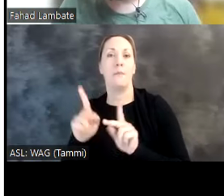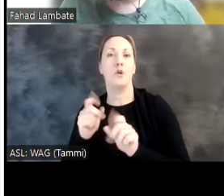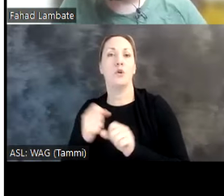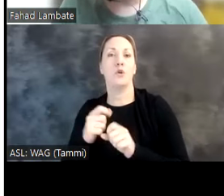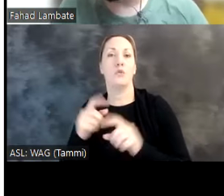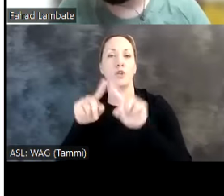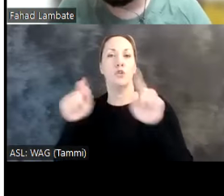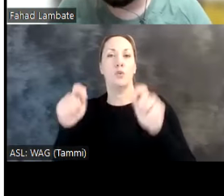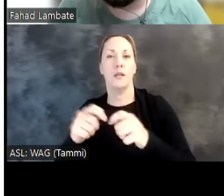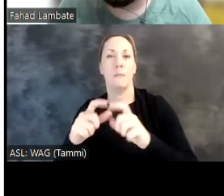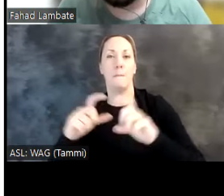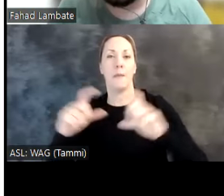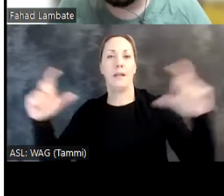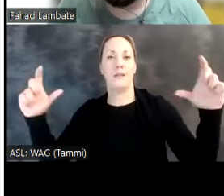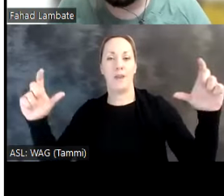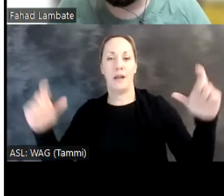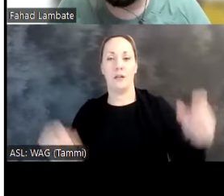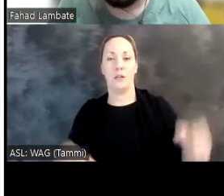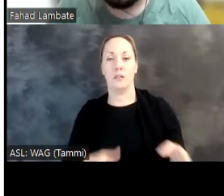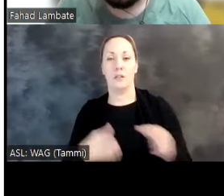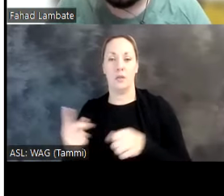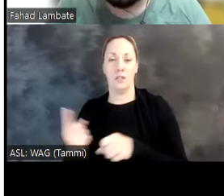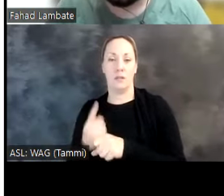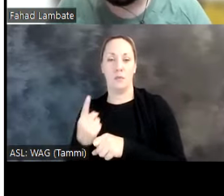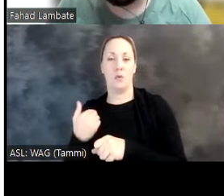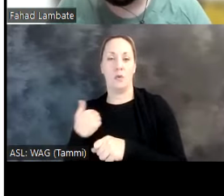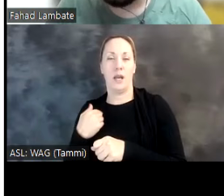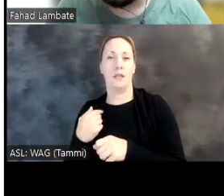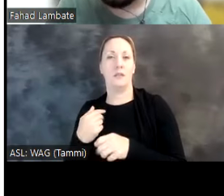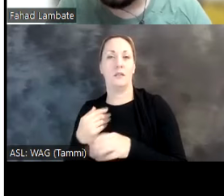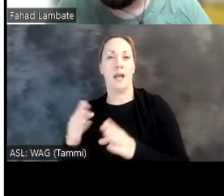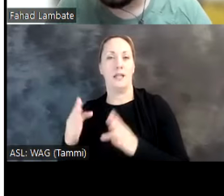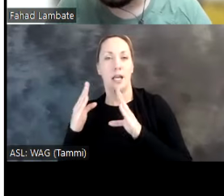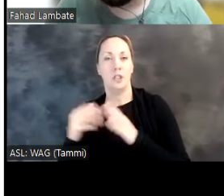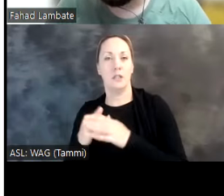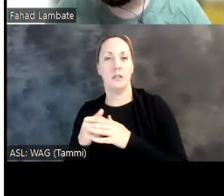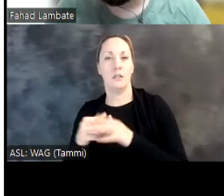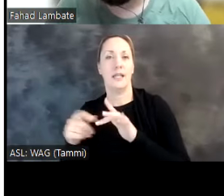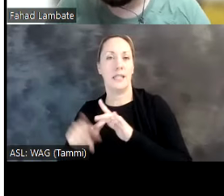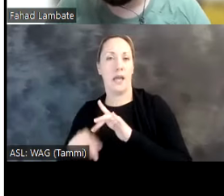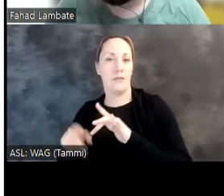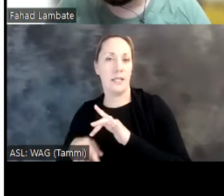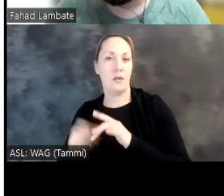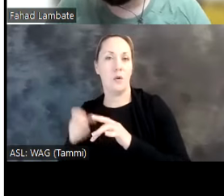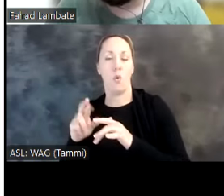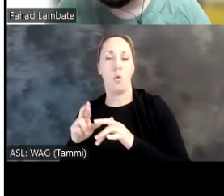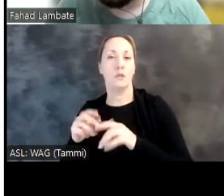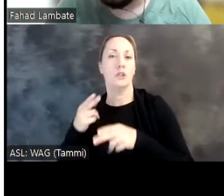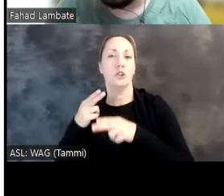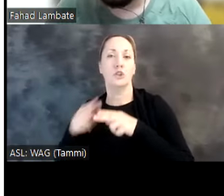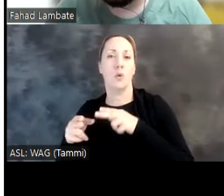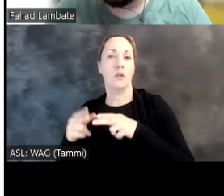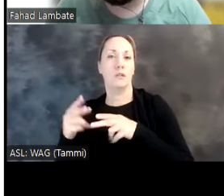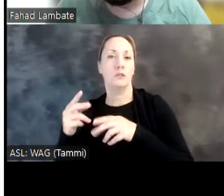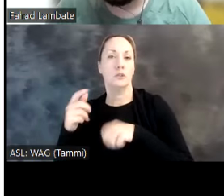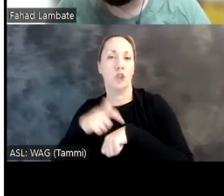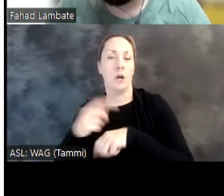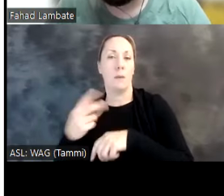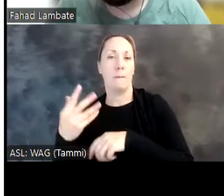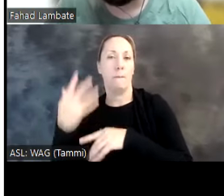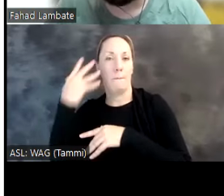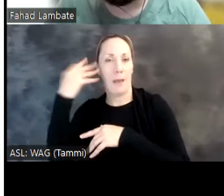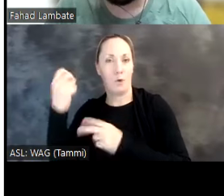benefit someone who is having an attention deficit, or like short-term memory and